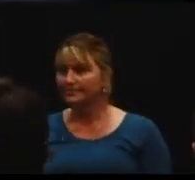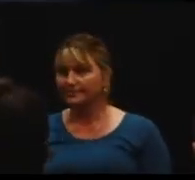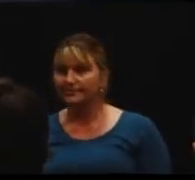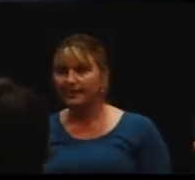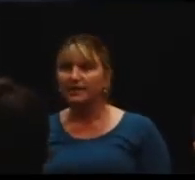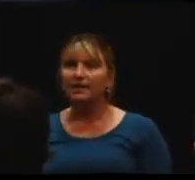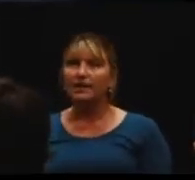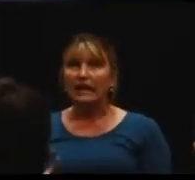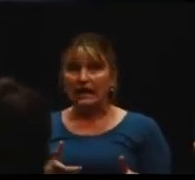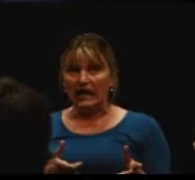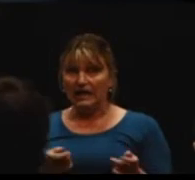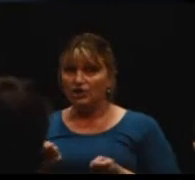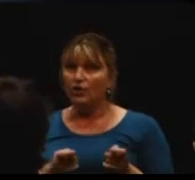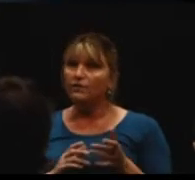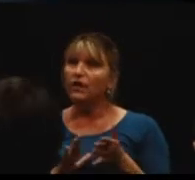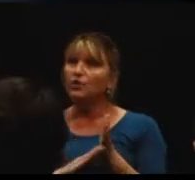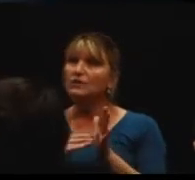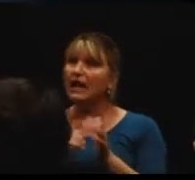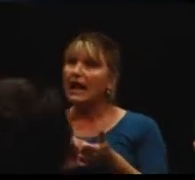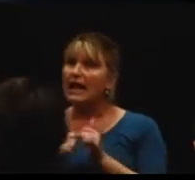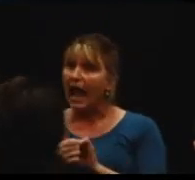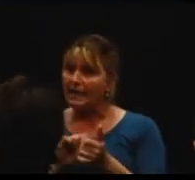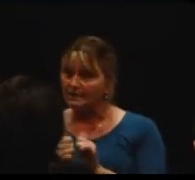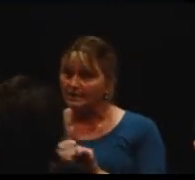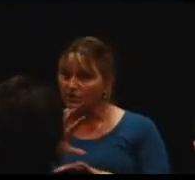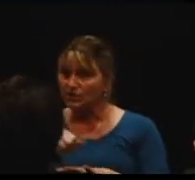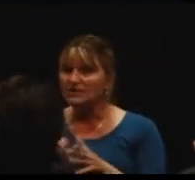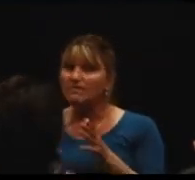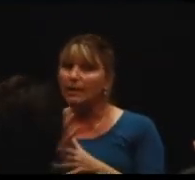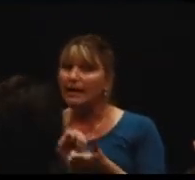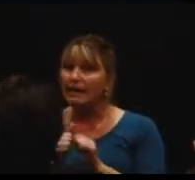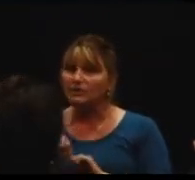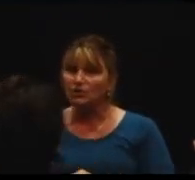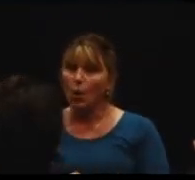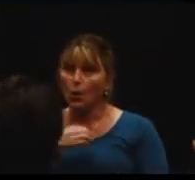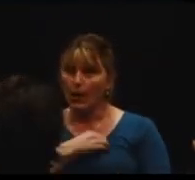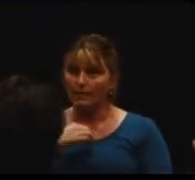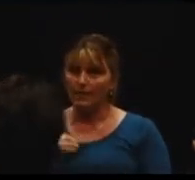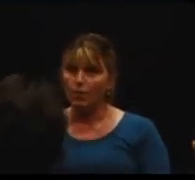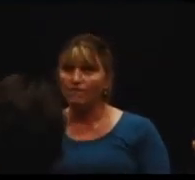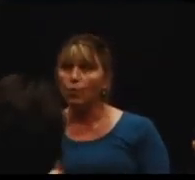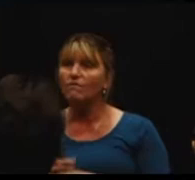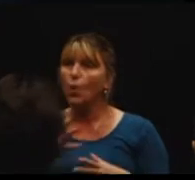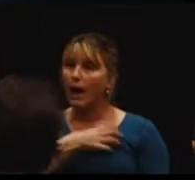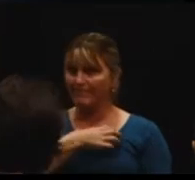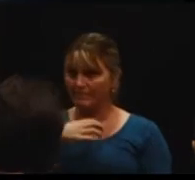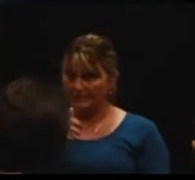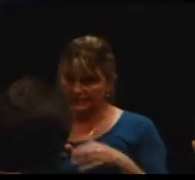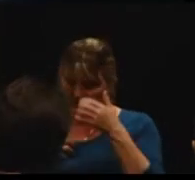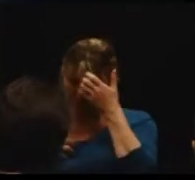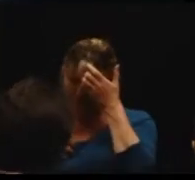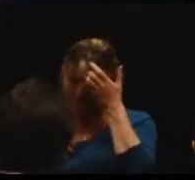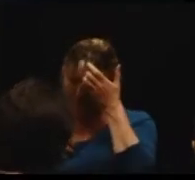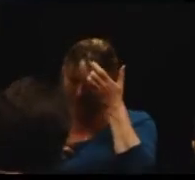Developers Association. He's developing games in his own company for government, actually, amongst other things.